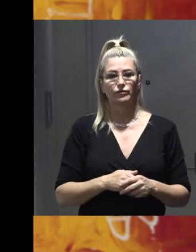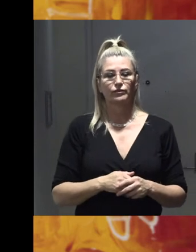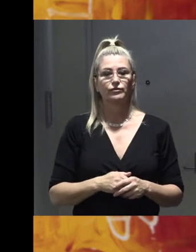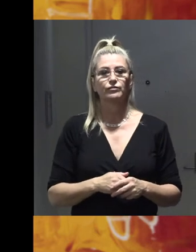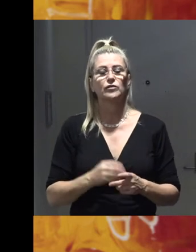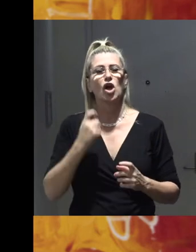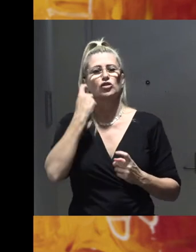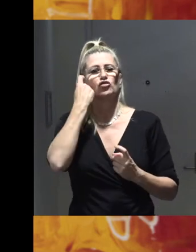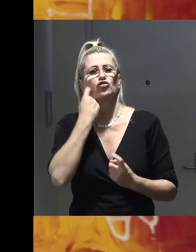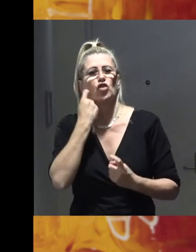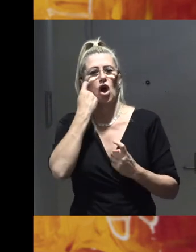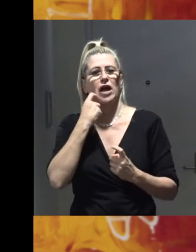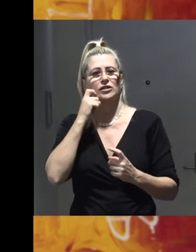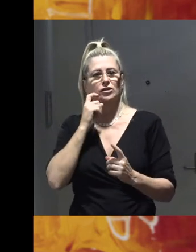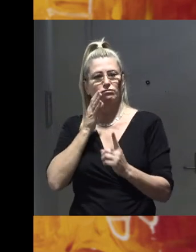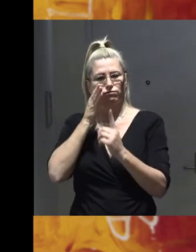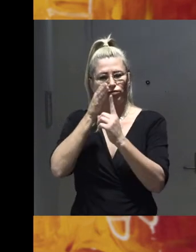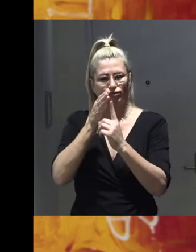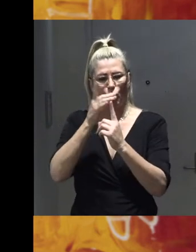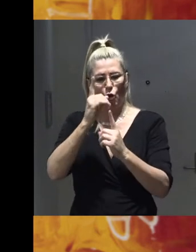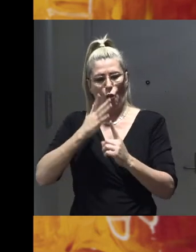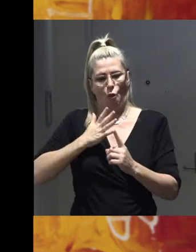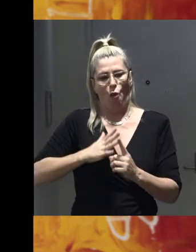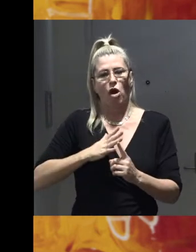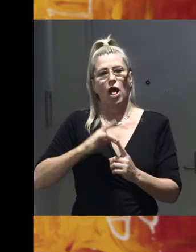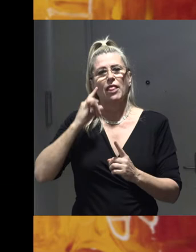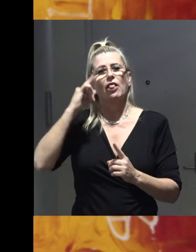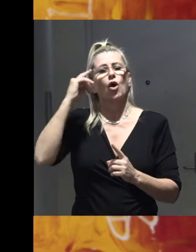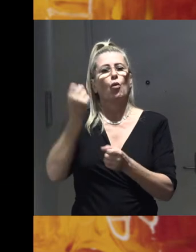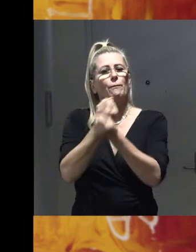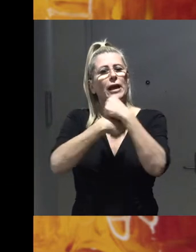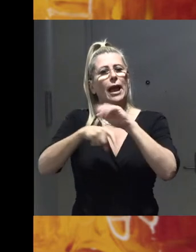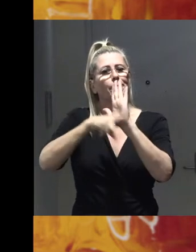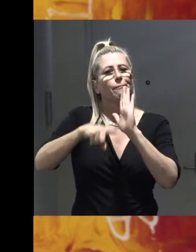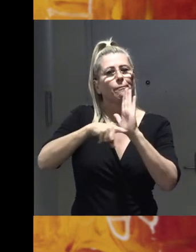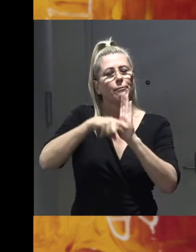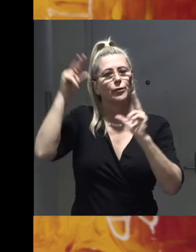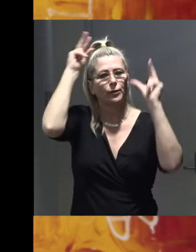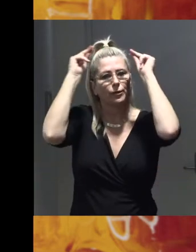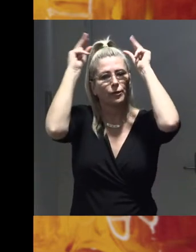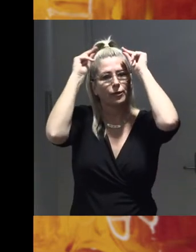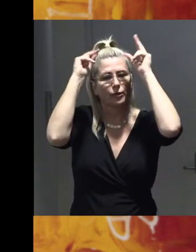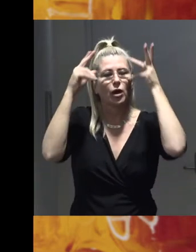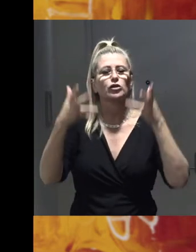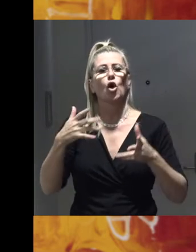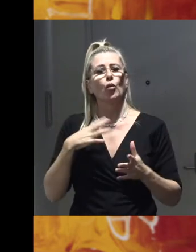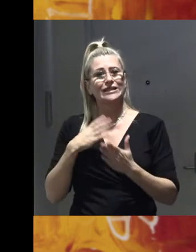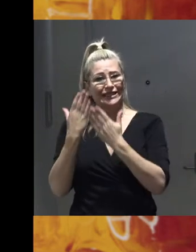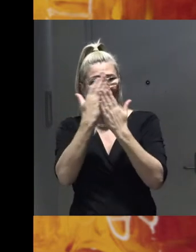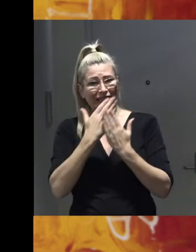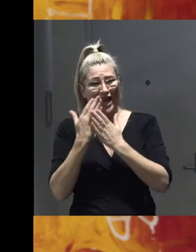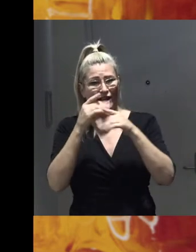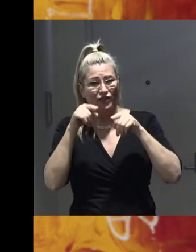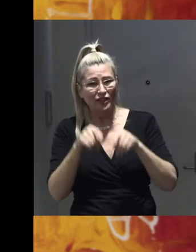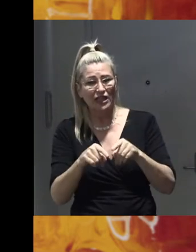Struggling to strive toward the desired self is thought to instigate rumination. Therefore, in this present project, we studied whether rumination